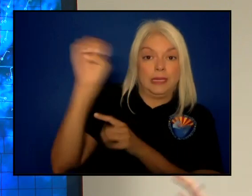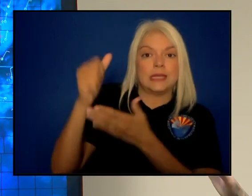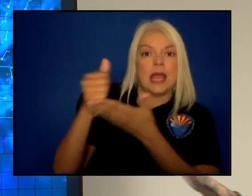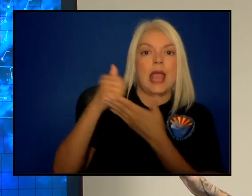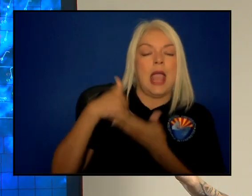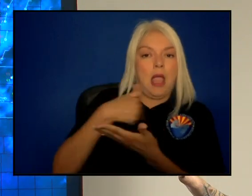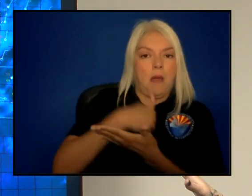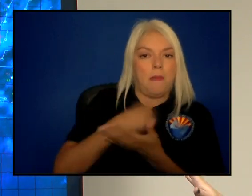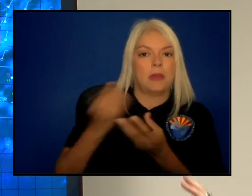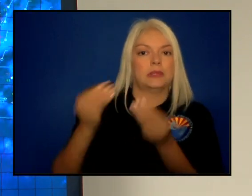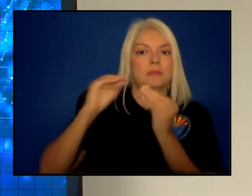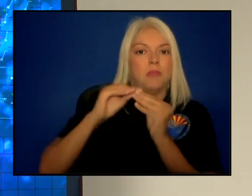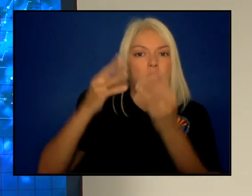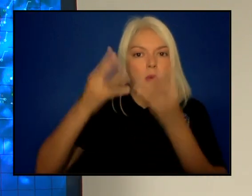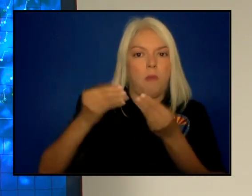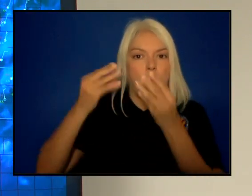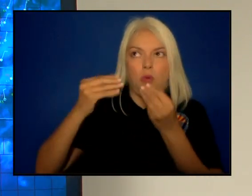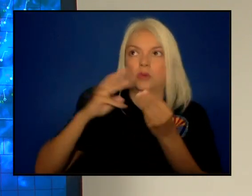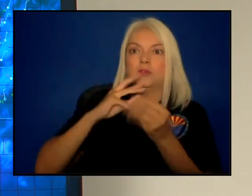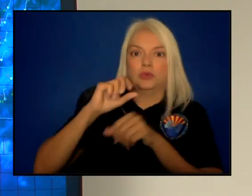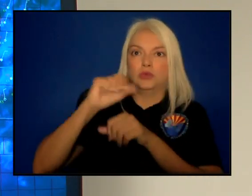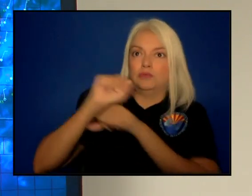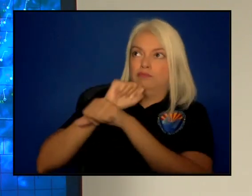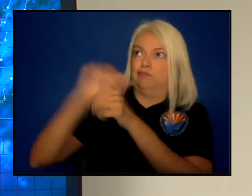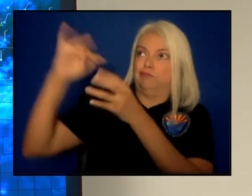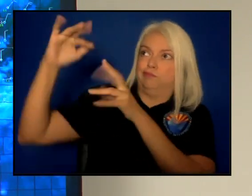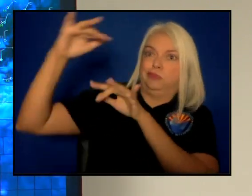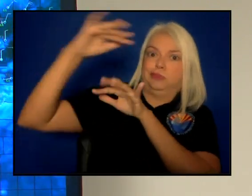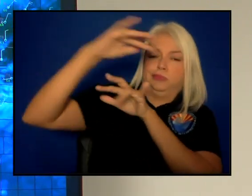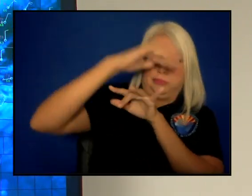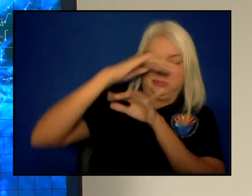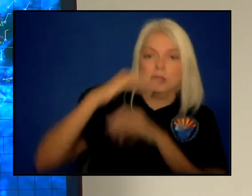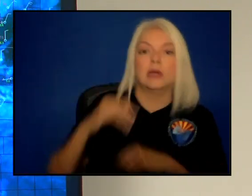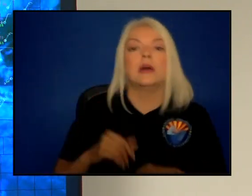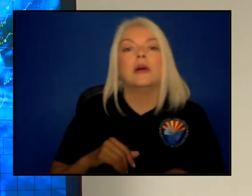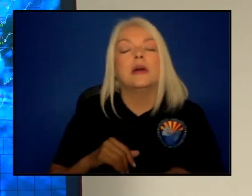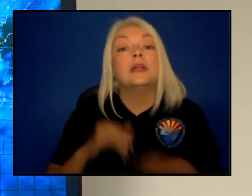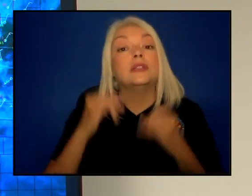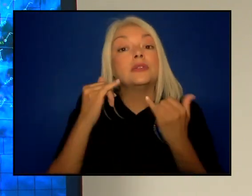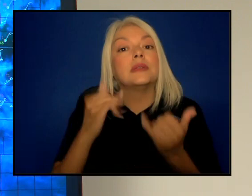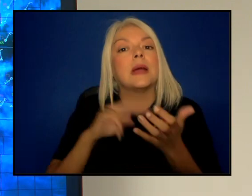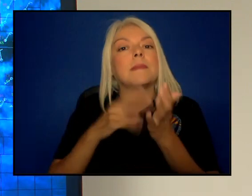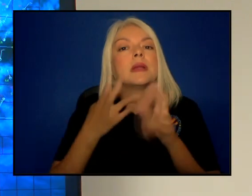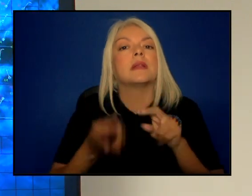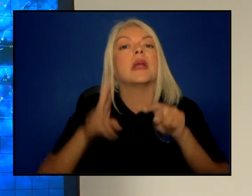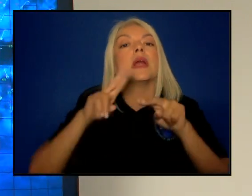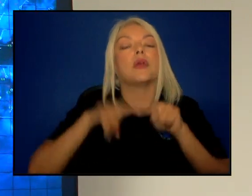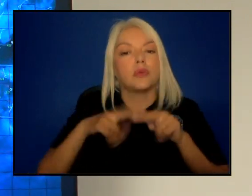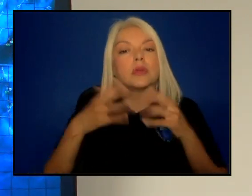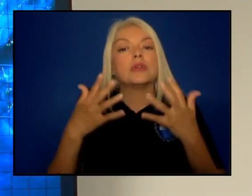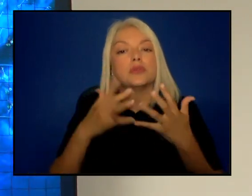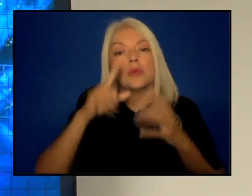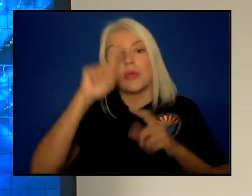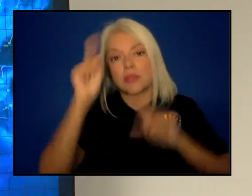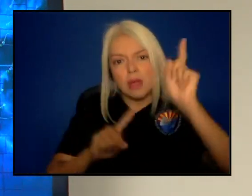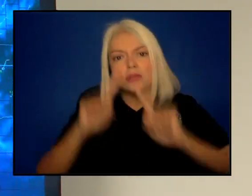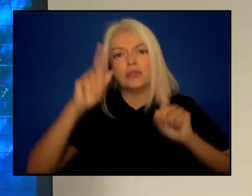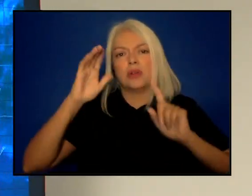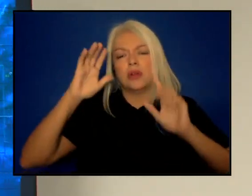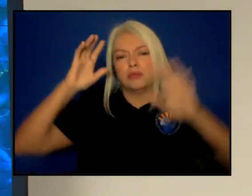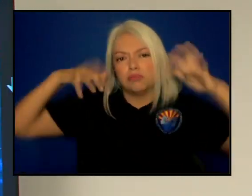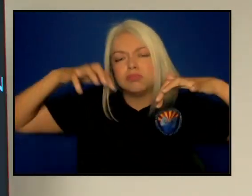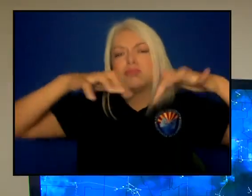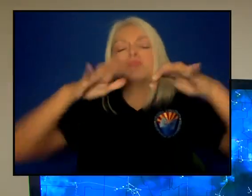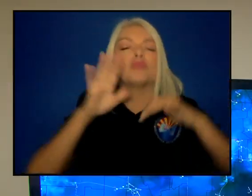that, but it brought it anyway. So today we're looking at an increase in coverage in those thunderstorms. Now, as we go into